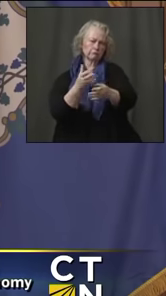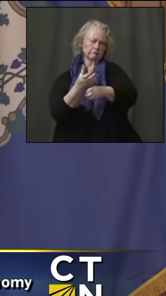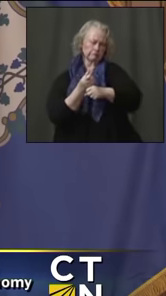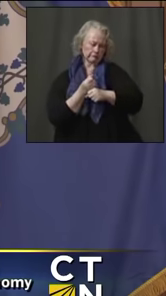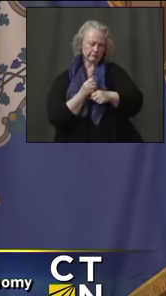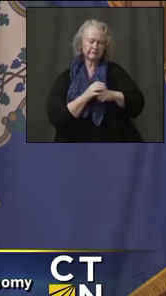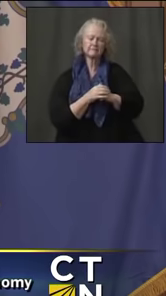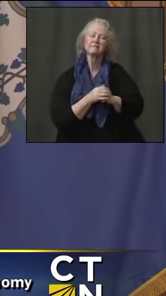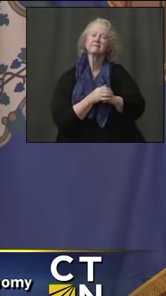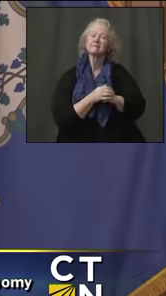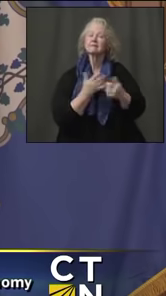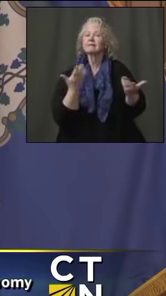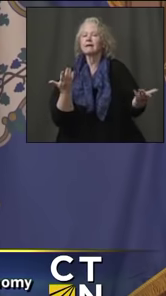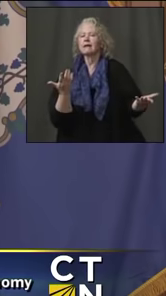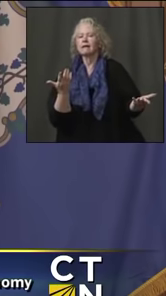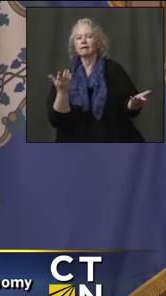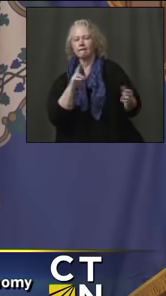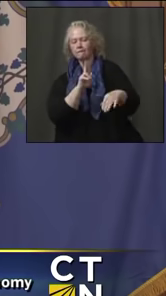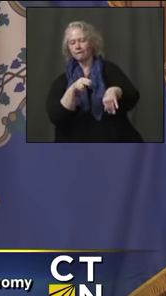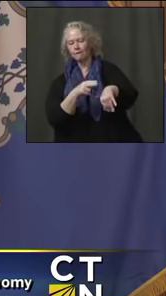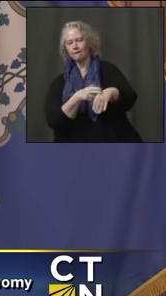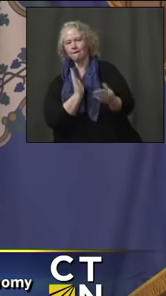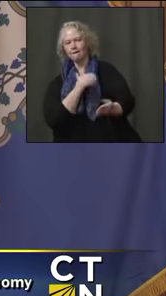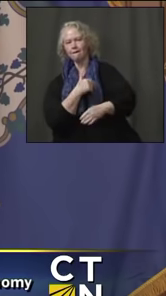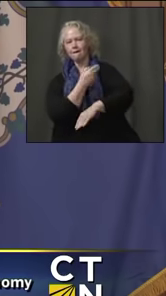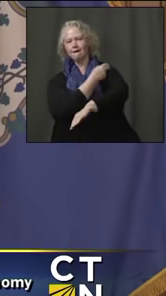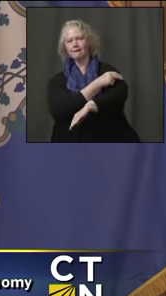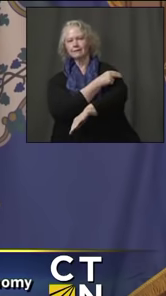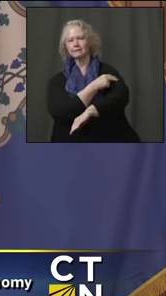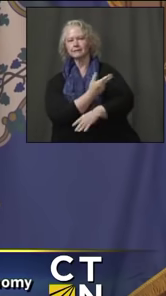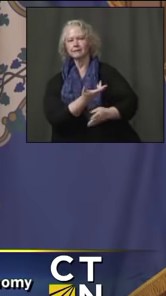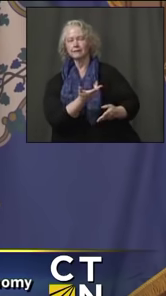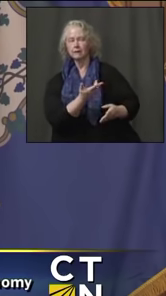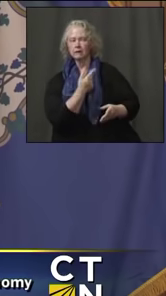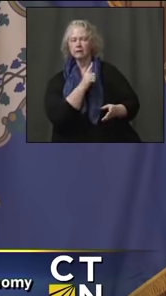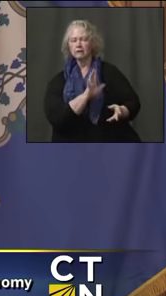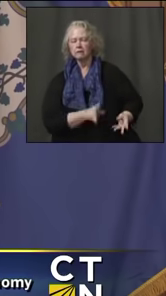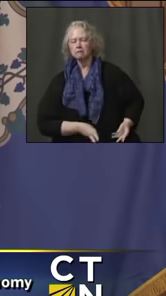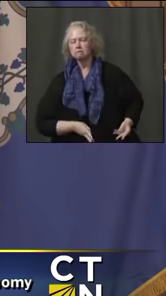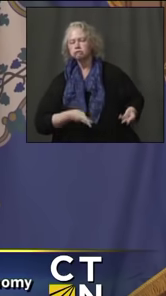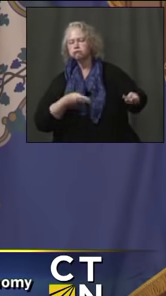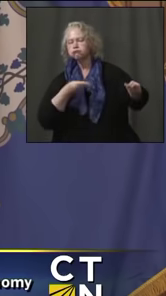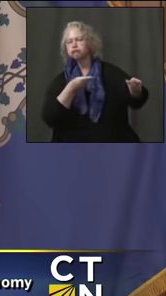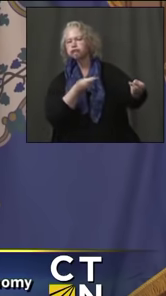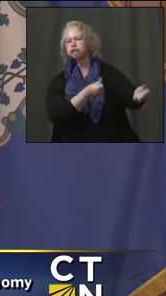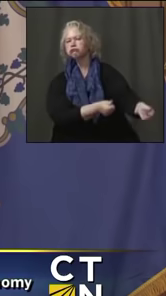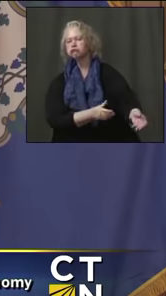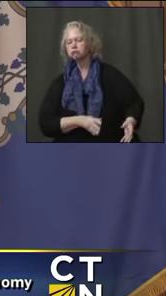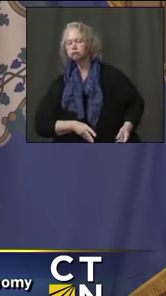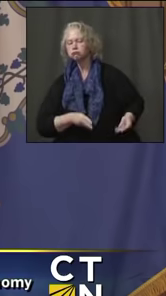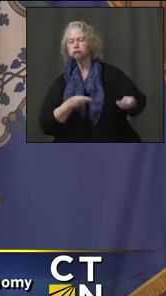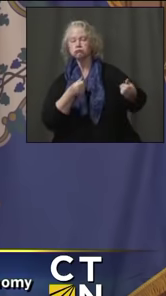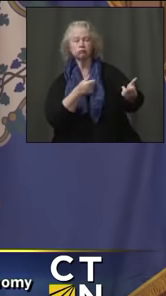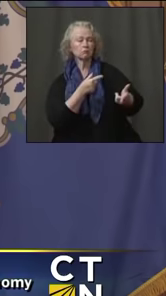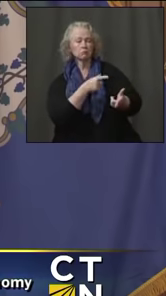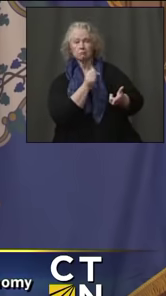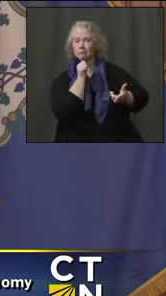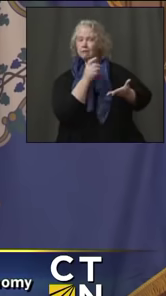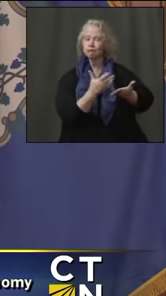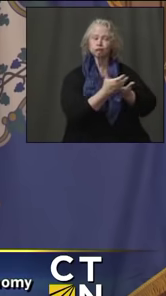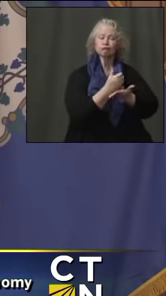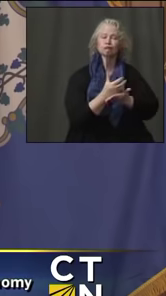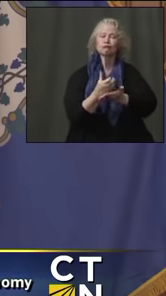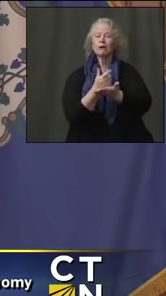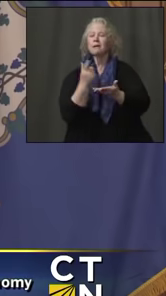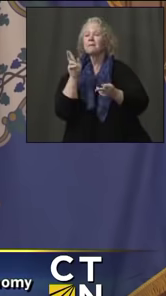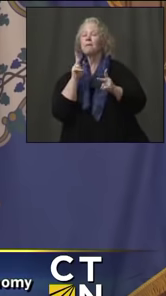our hospitals obviously are putting out a lot of expense, and they're not getting the revenues they used to get from so-called